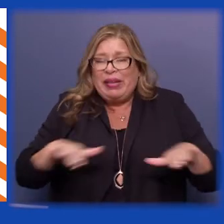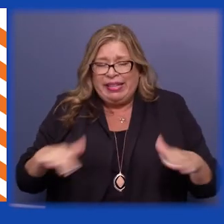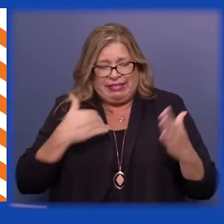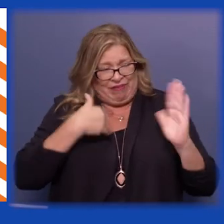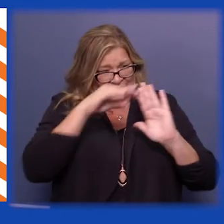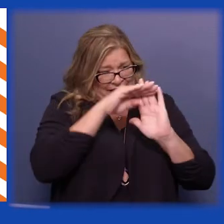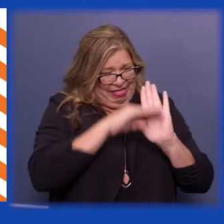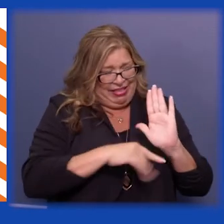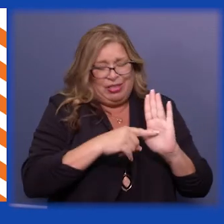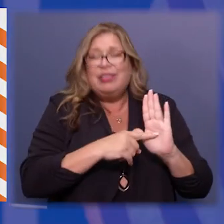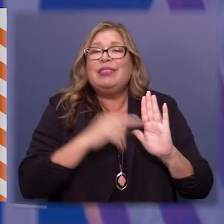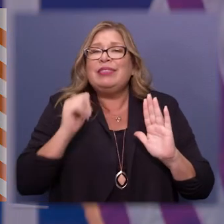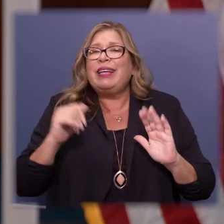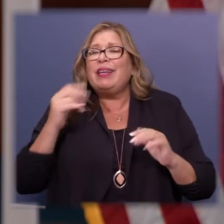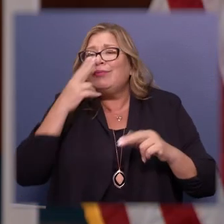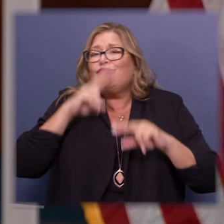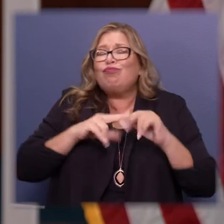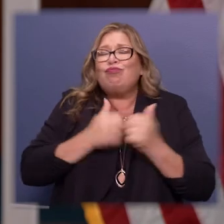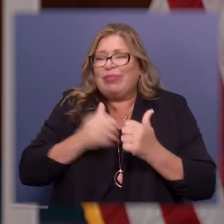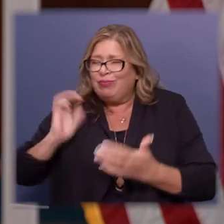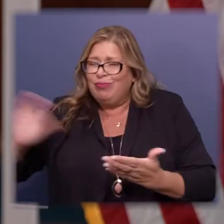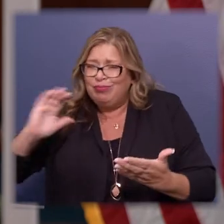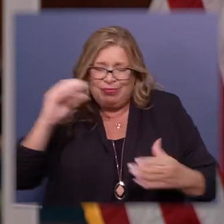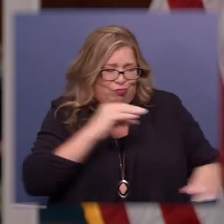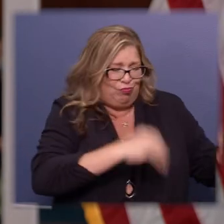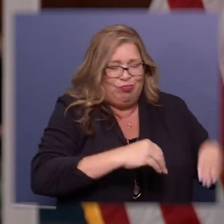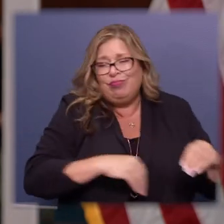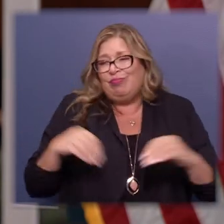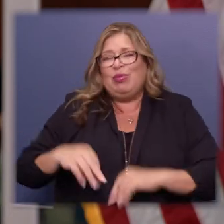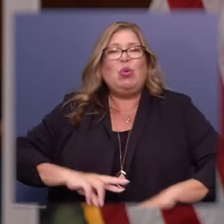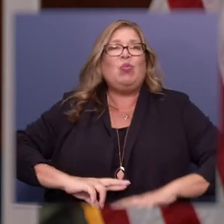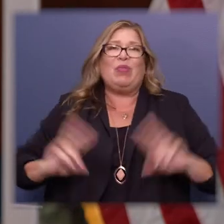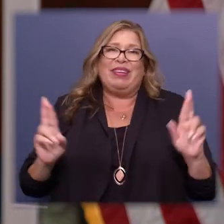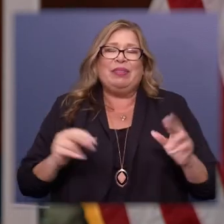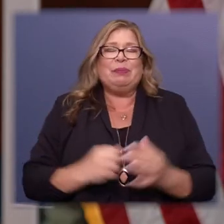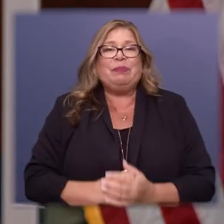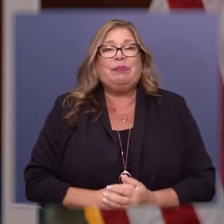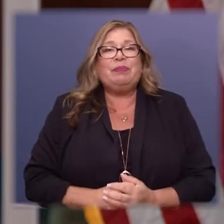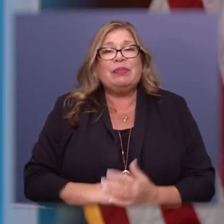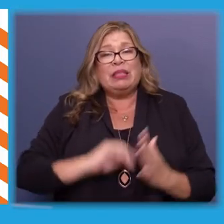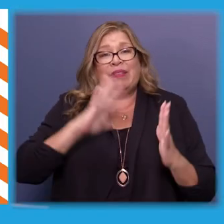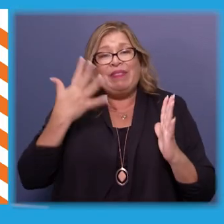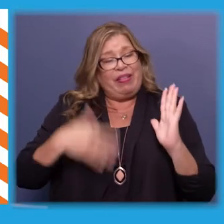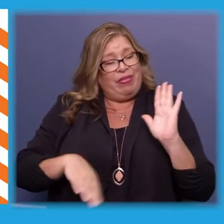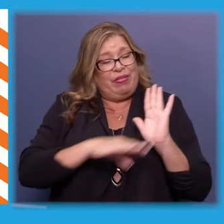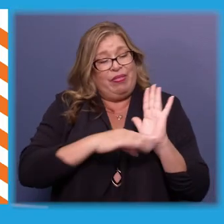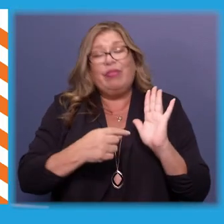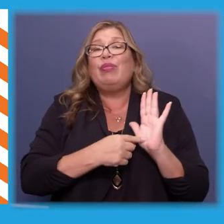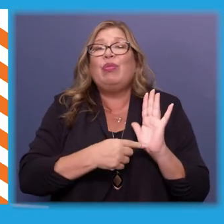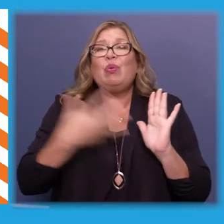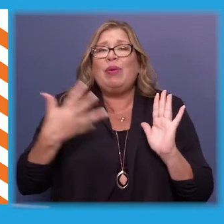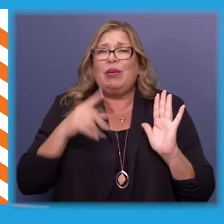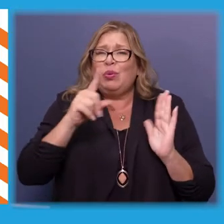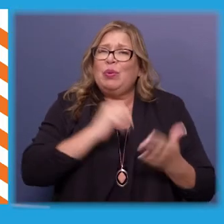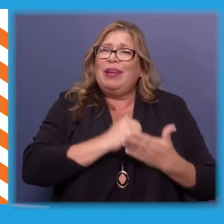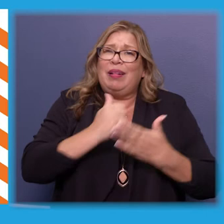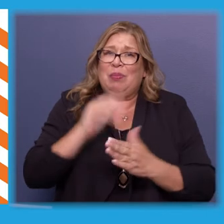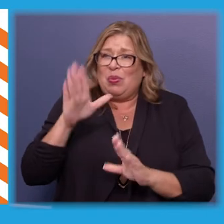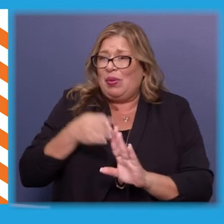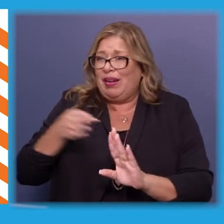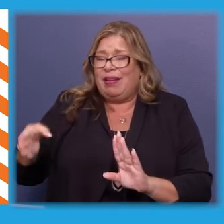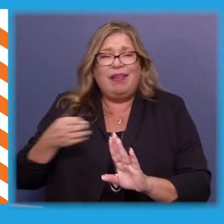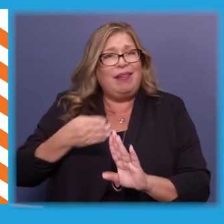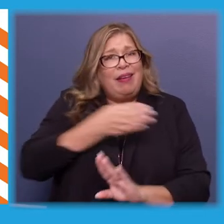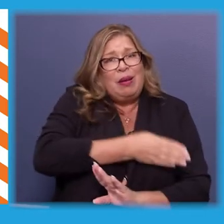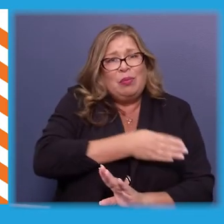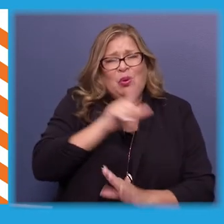bag or your box. And finally, fifth, help your neighbors. Help them know that they need